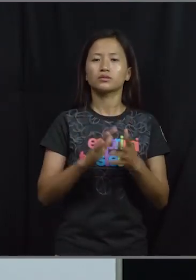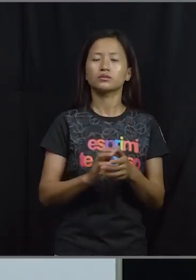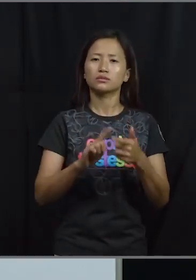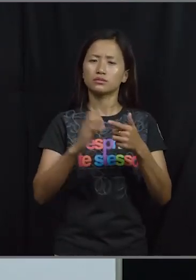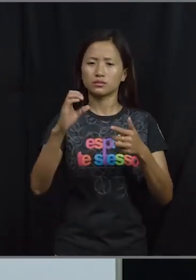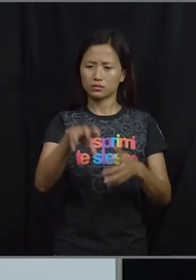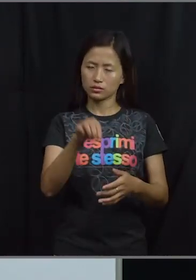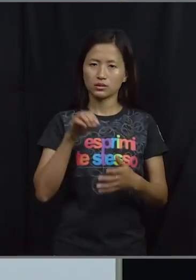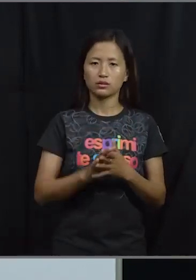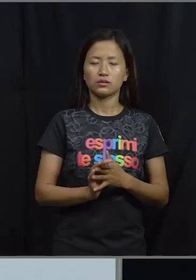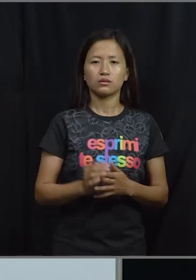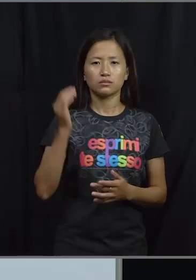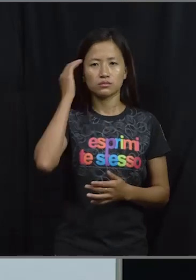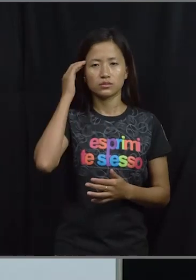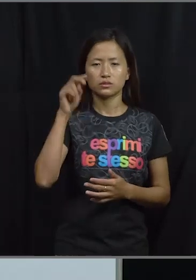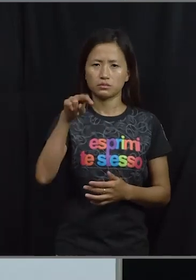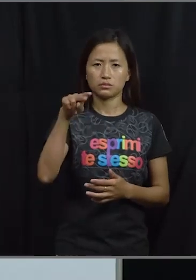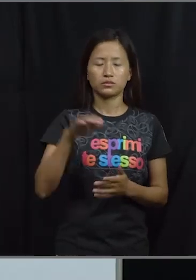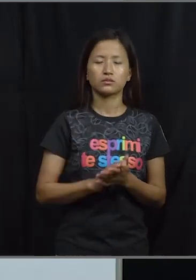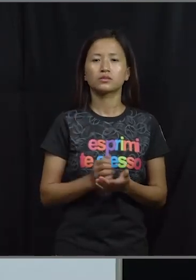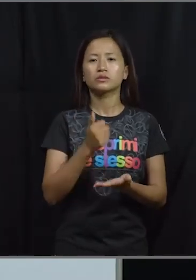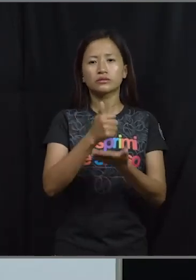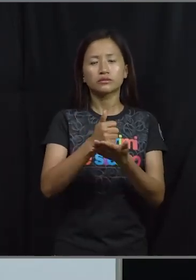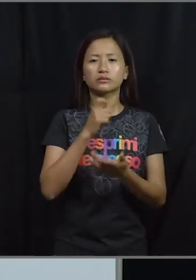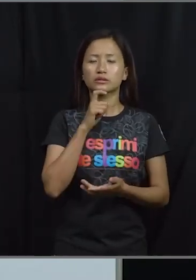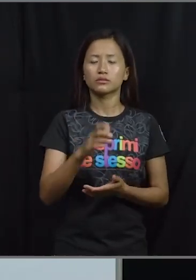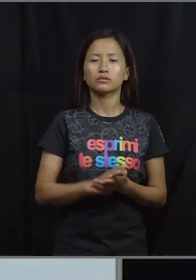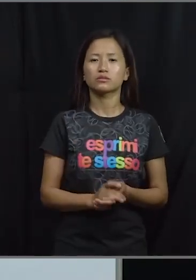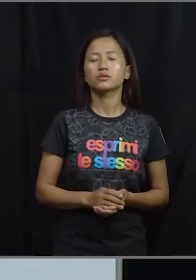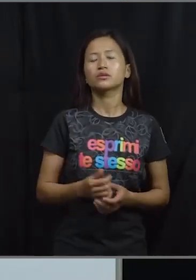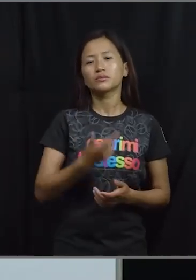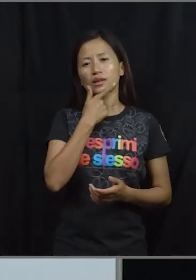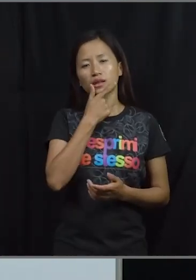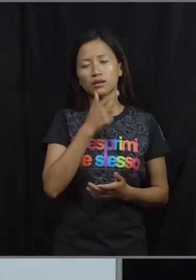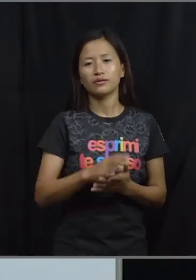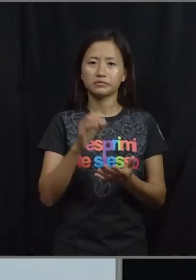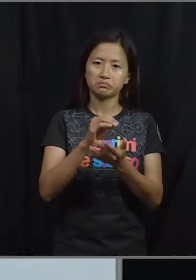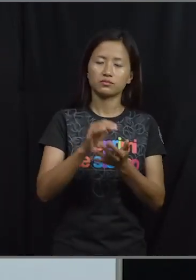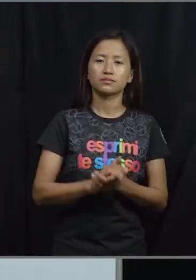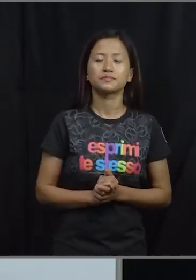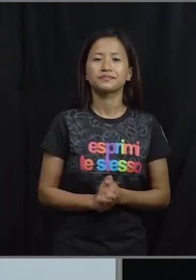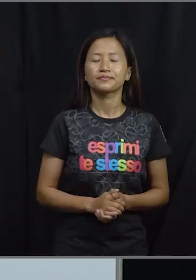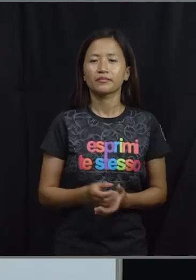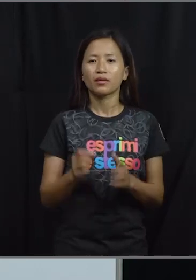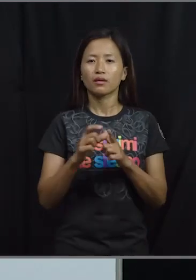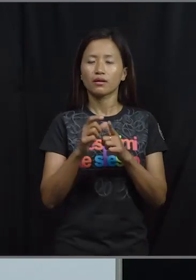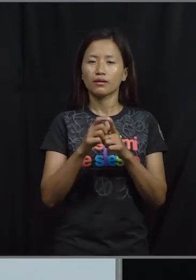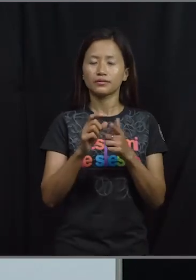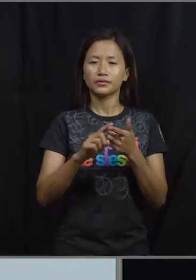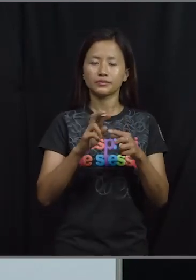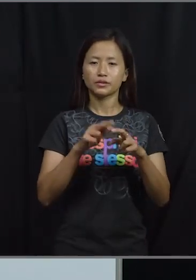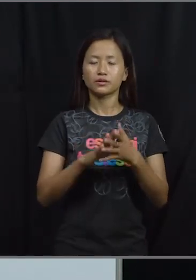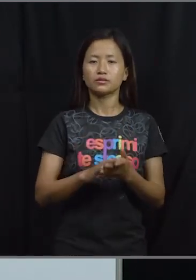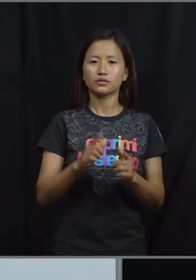economics, and if you do not know the meaning of law of demand, you become a laughing stock, because depending on this law, most of